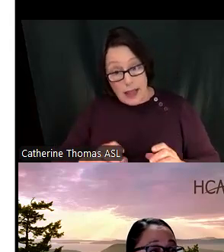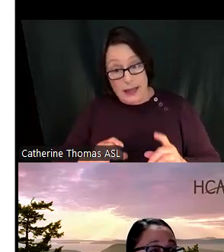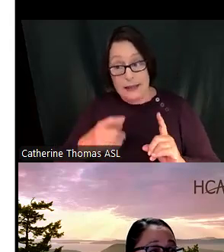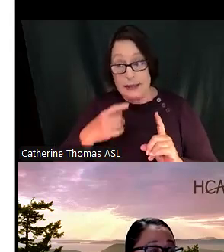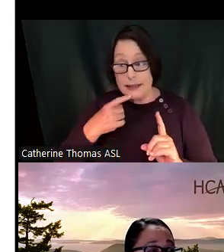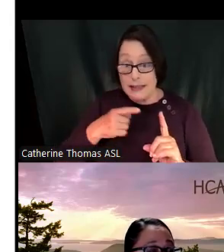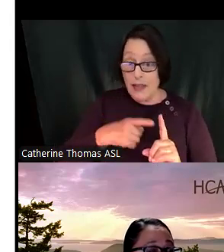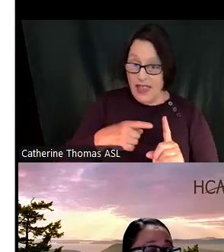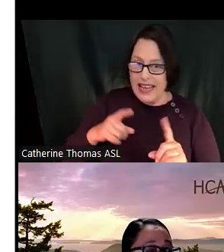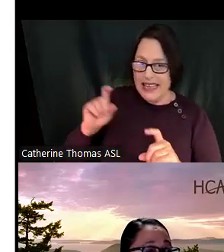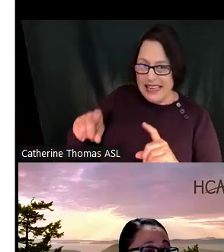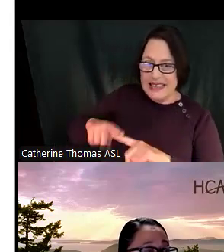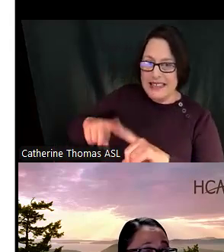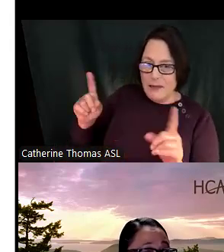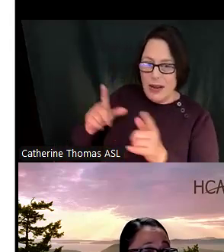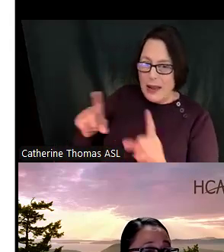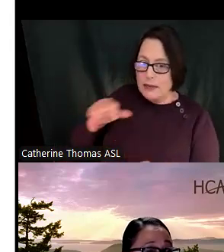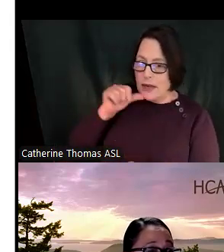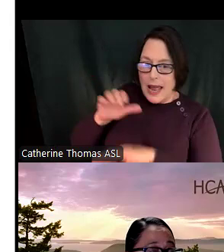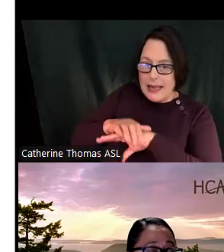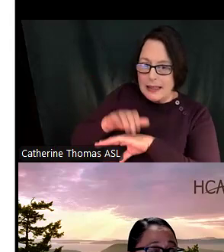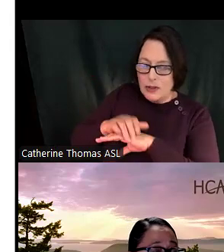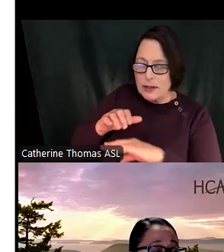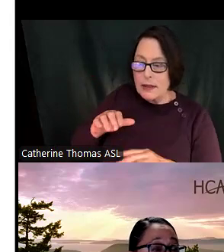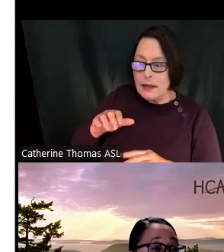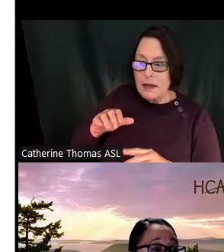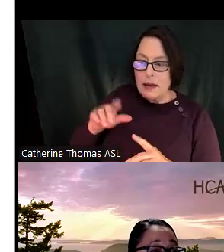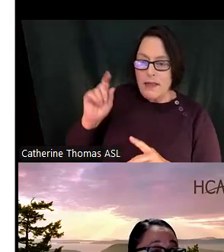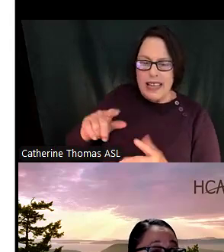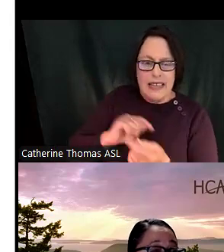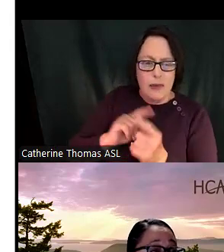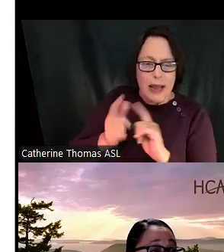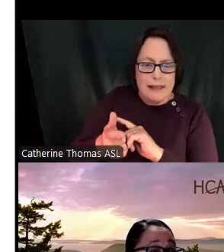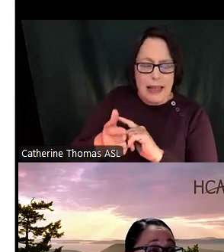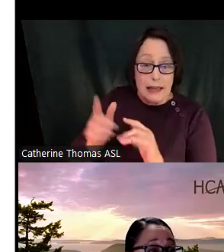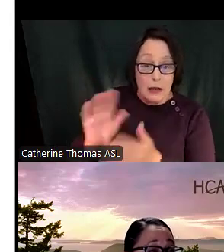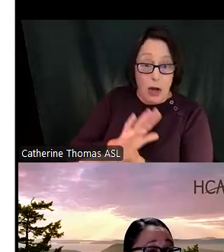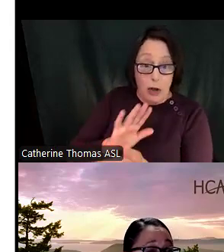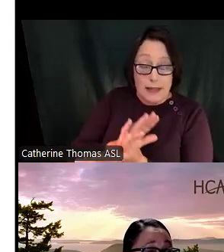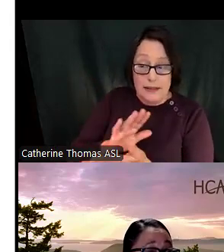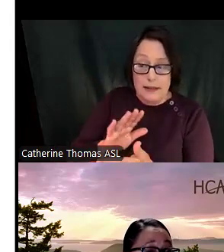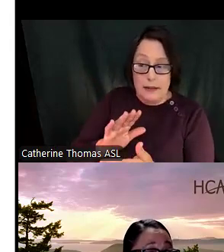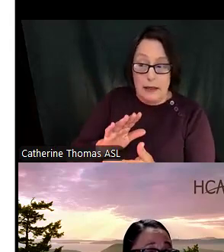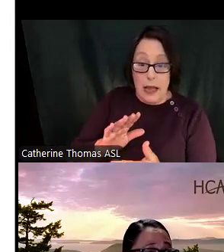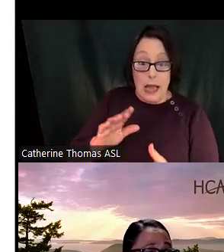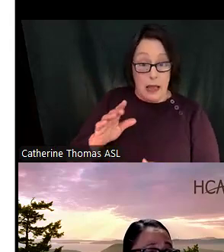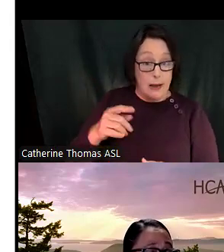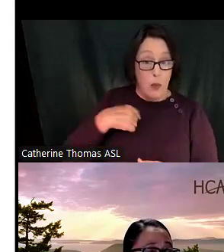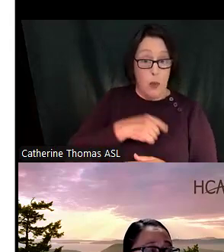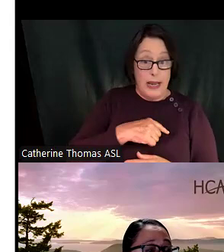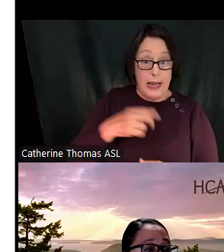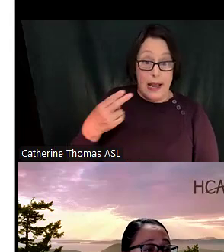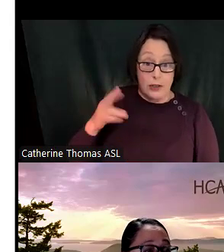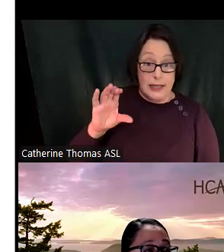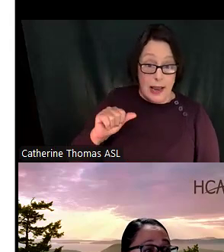than English that they need translation or documents translated into, and they are generated here by the healthcare